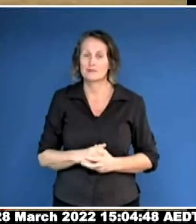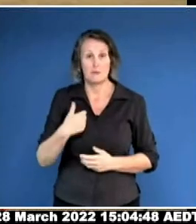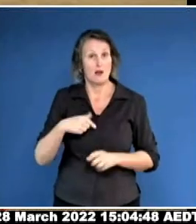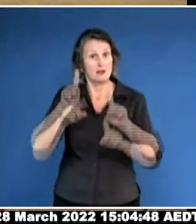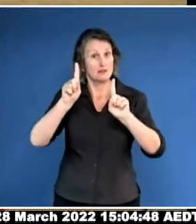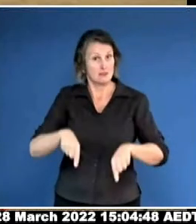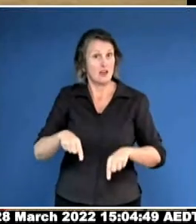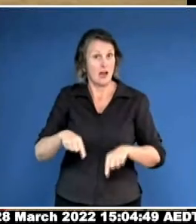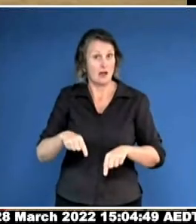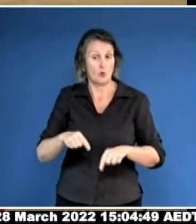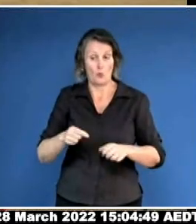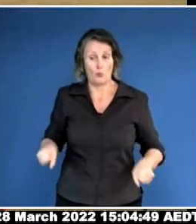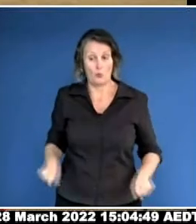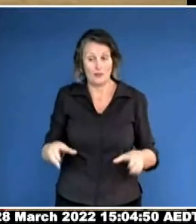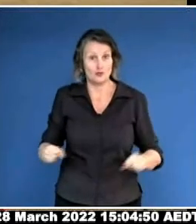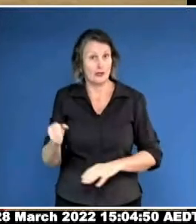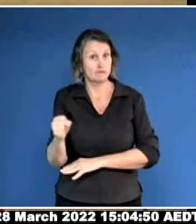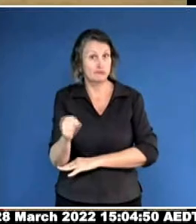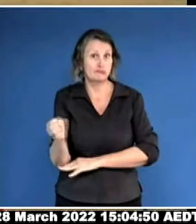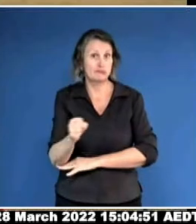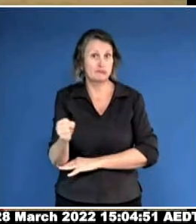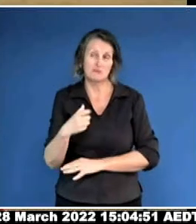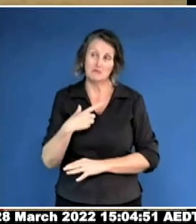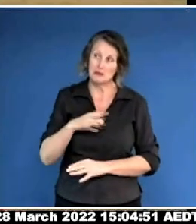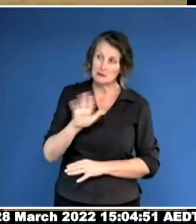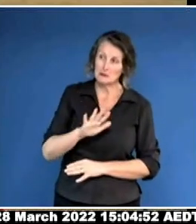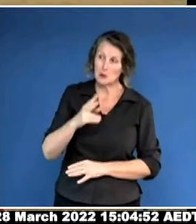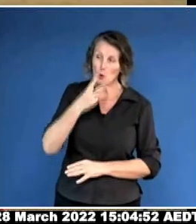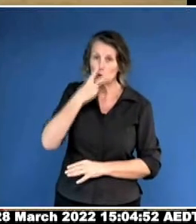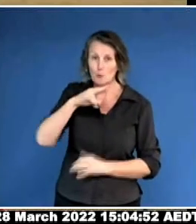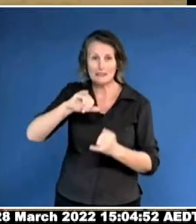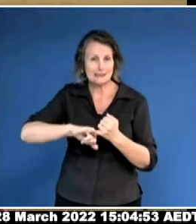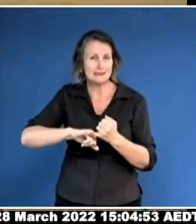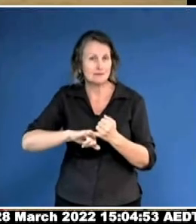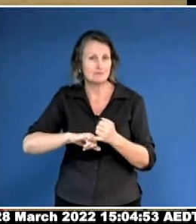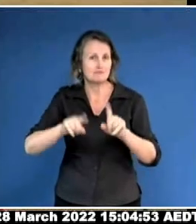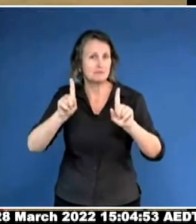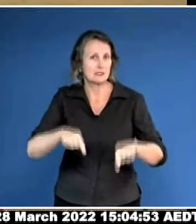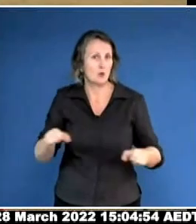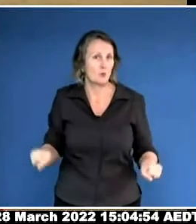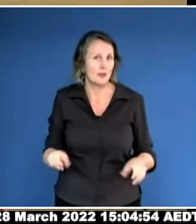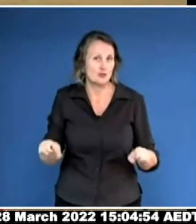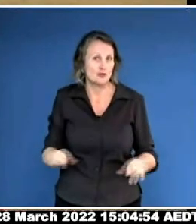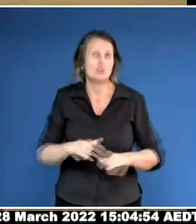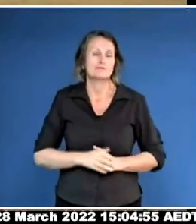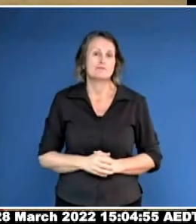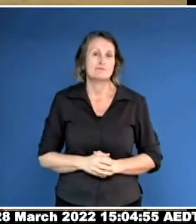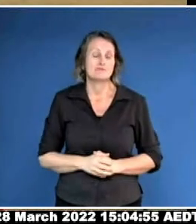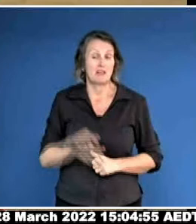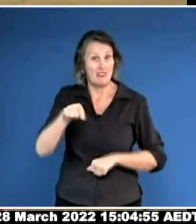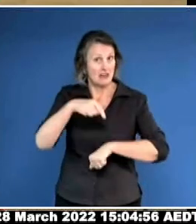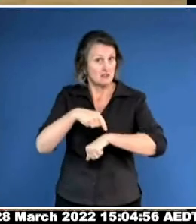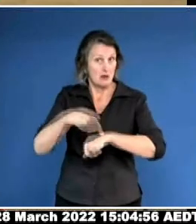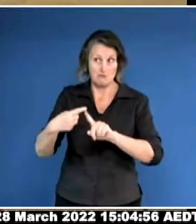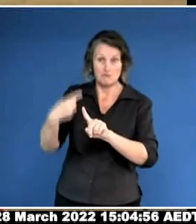powered wheelchair for my daily mobility in my late 20s. There was no legal instrument to